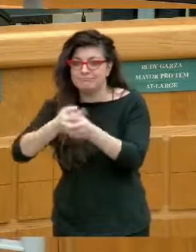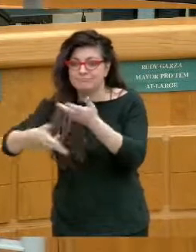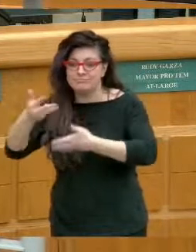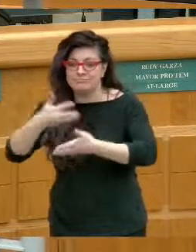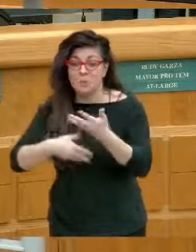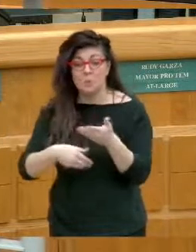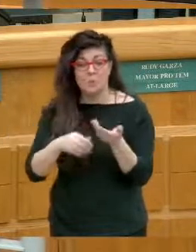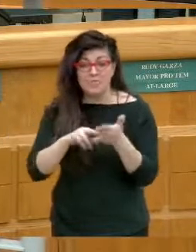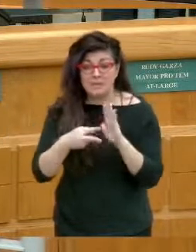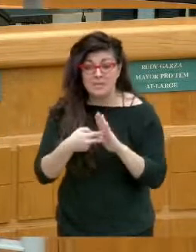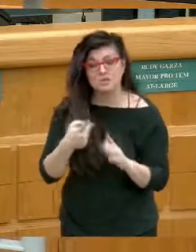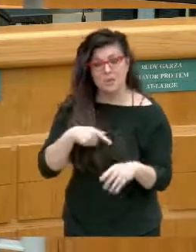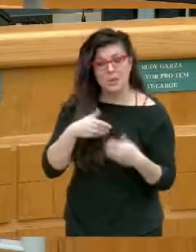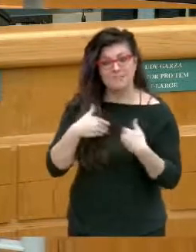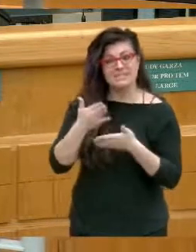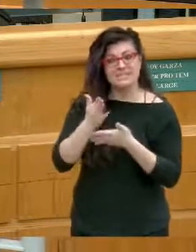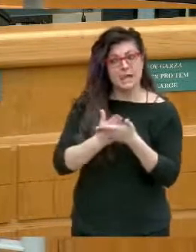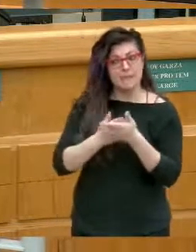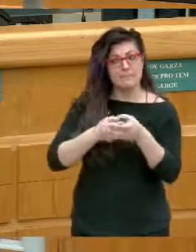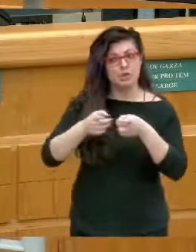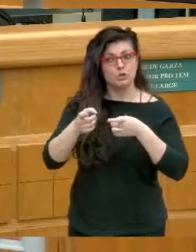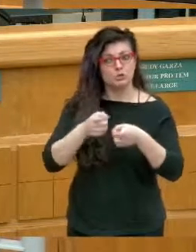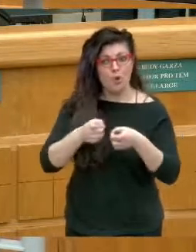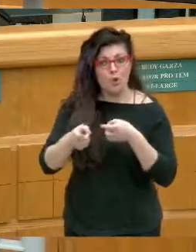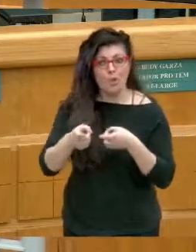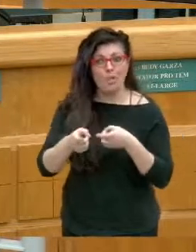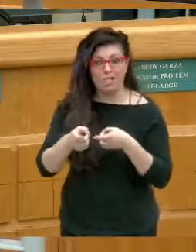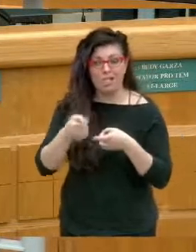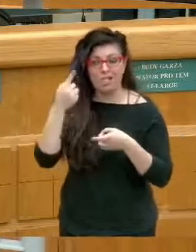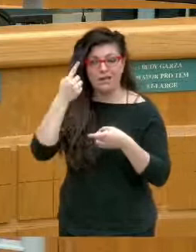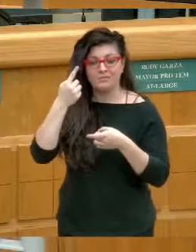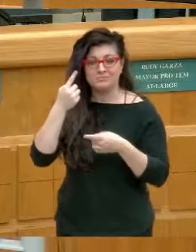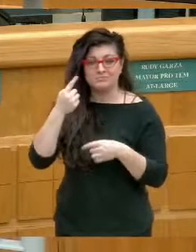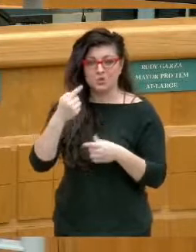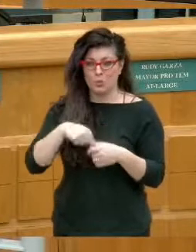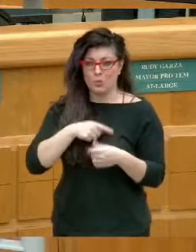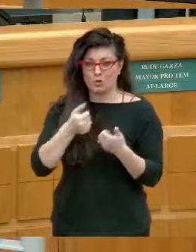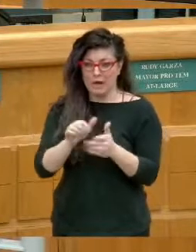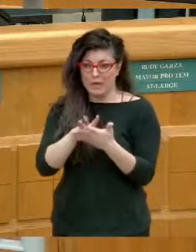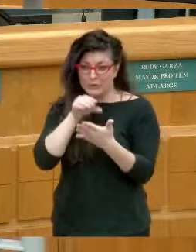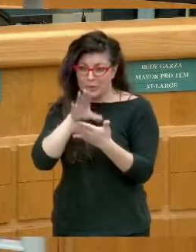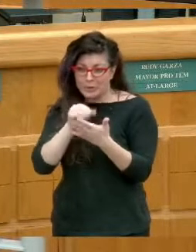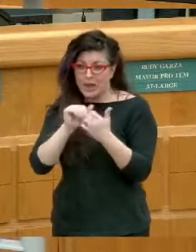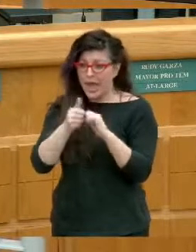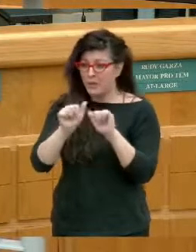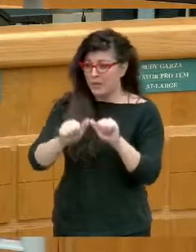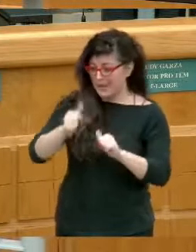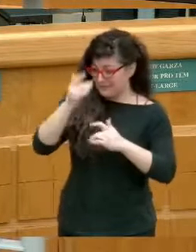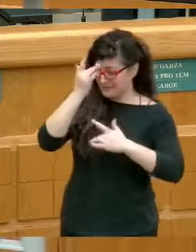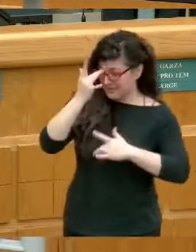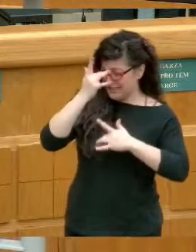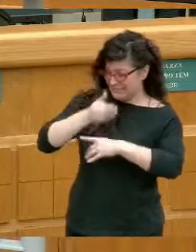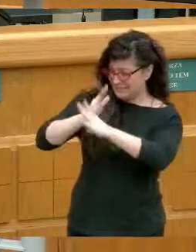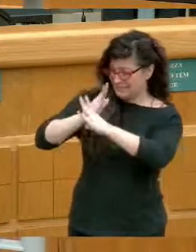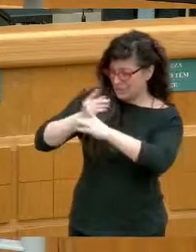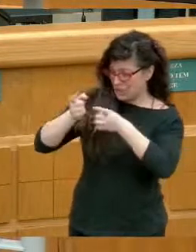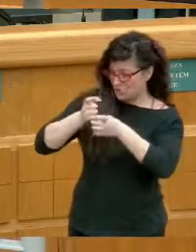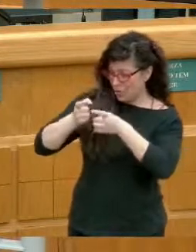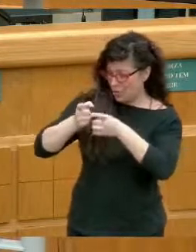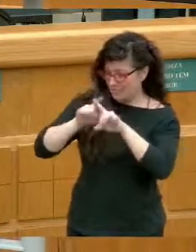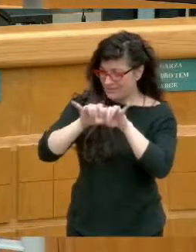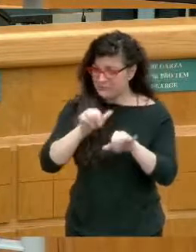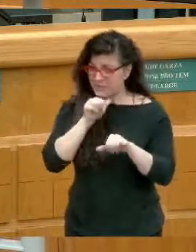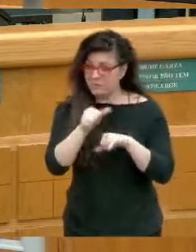control over this. And what we're trying to learn now is how can we control it while not locking ourselves inside of our